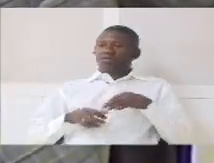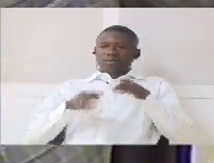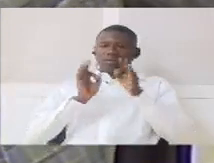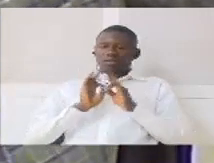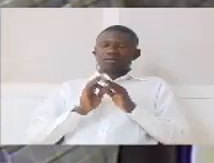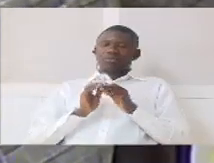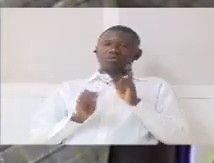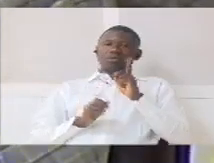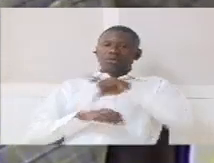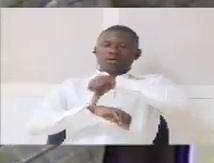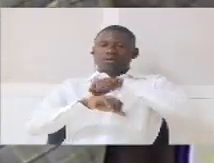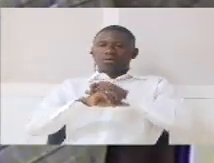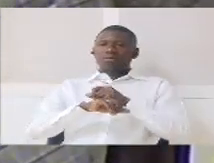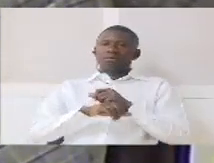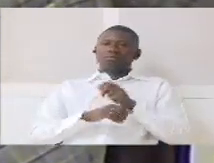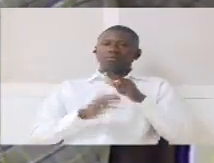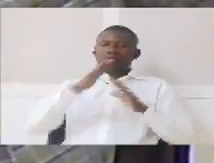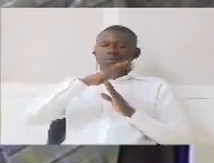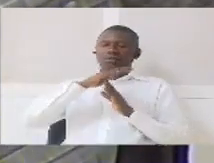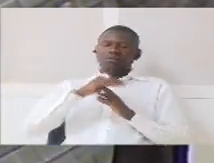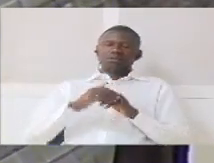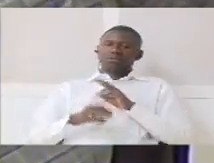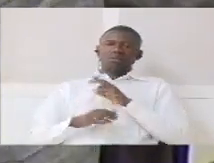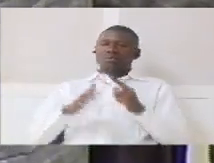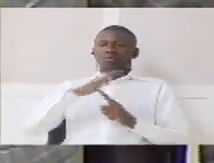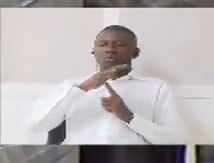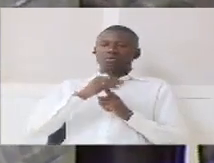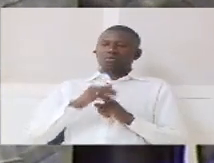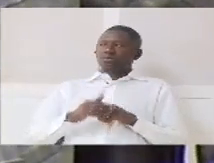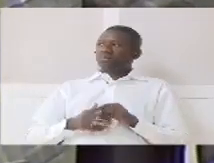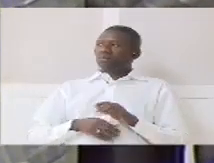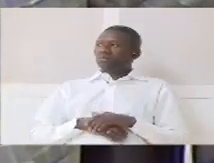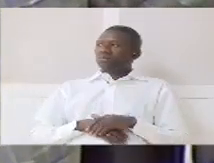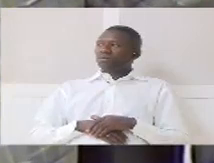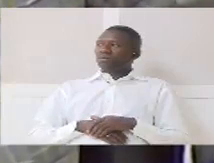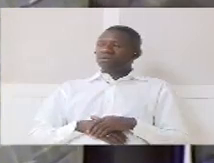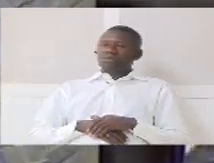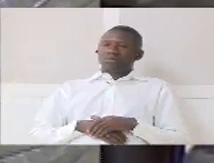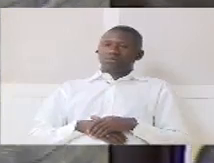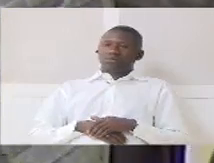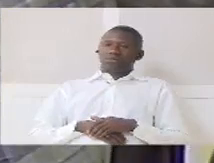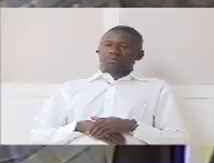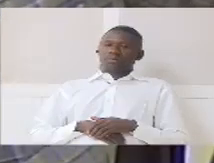a bit pointless to hold, to hear the witness today. So perhaps maybe we just push it till tomorrow.